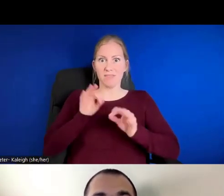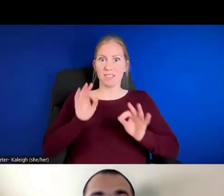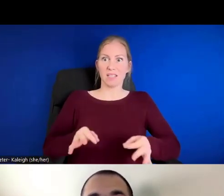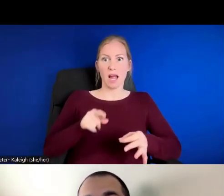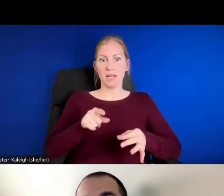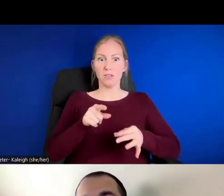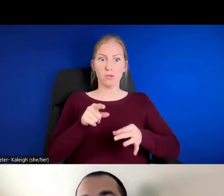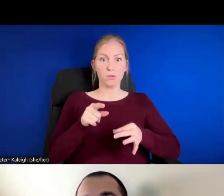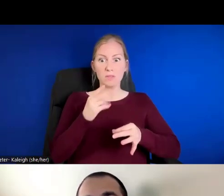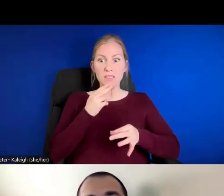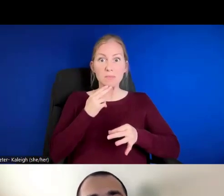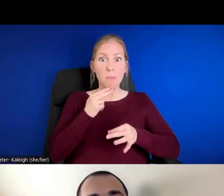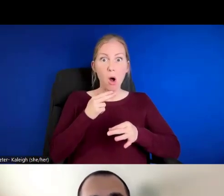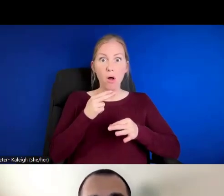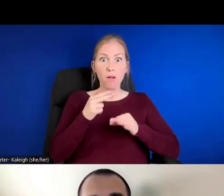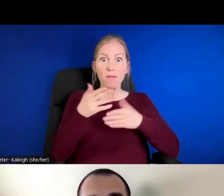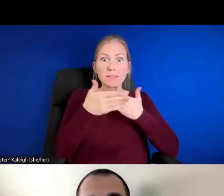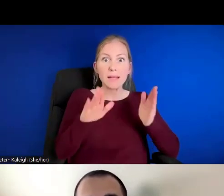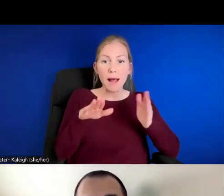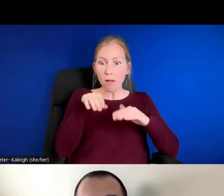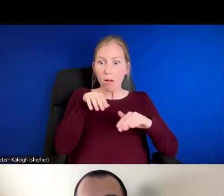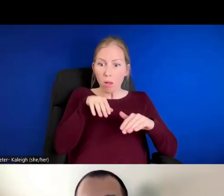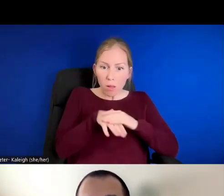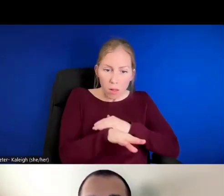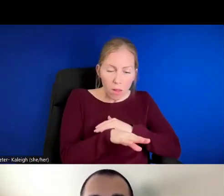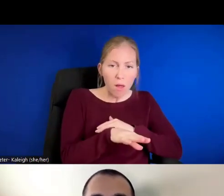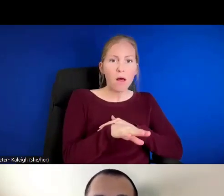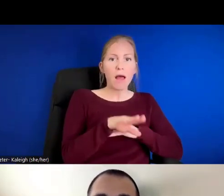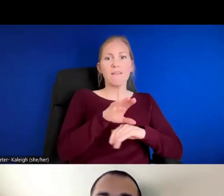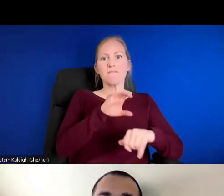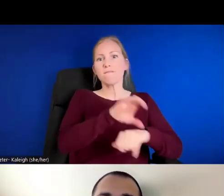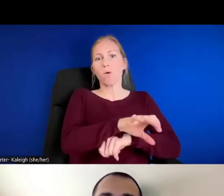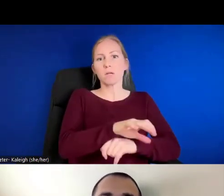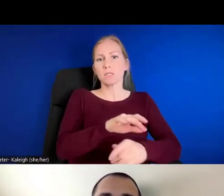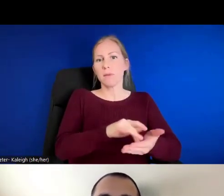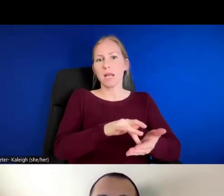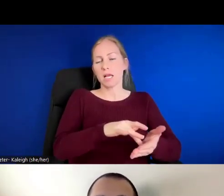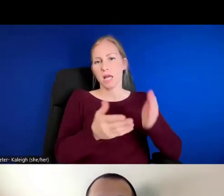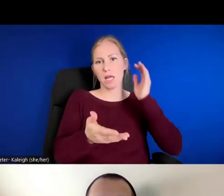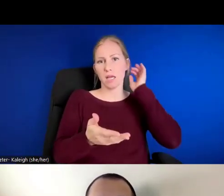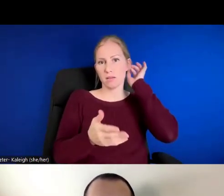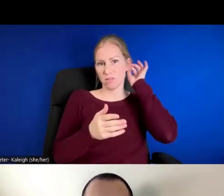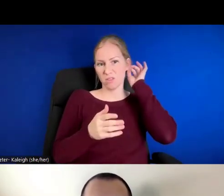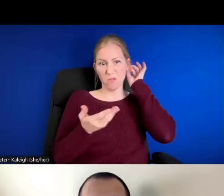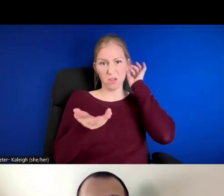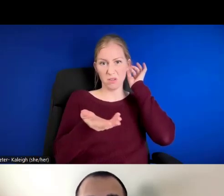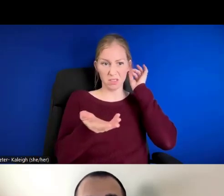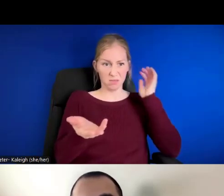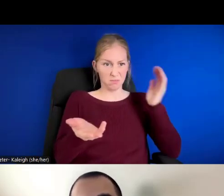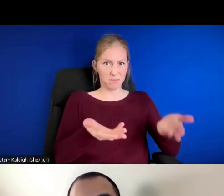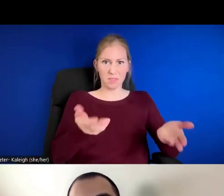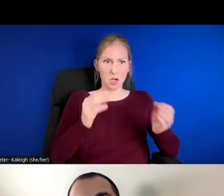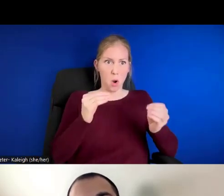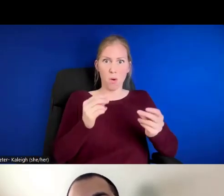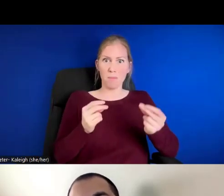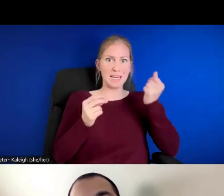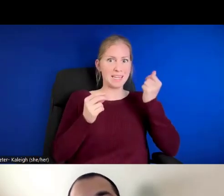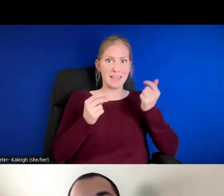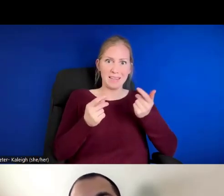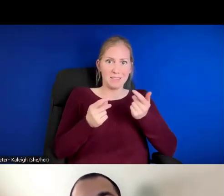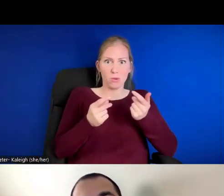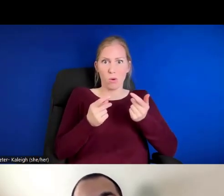small cell who's usually not posing an immediate threat. Um, so these